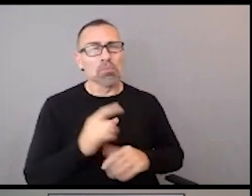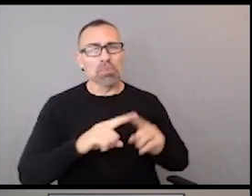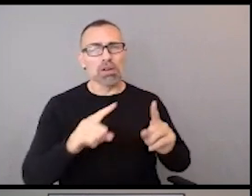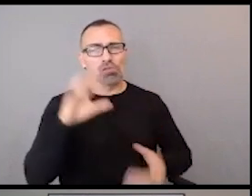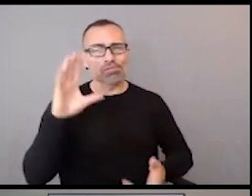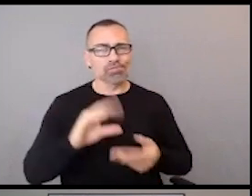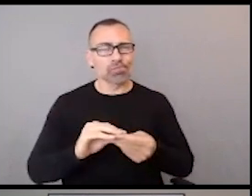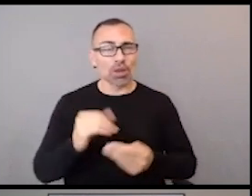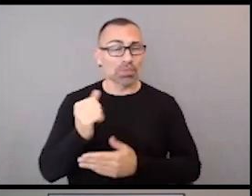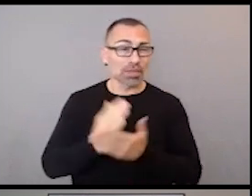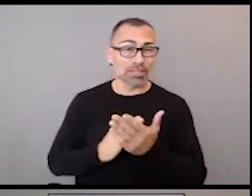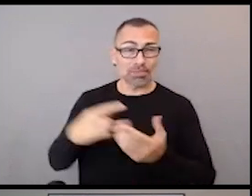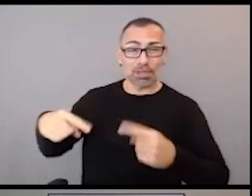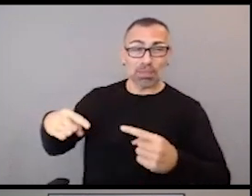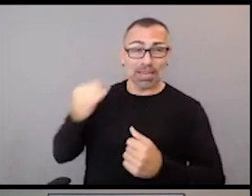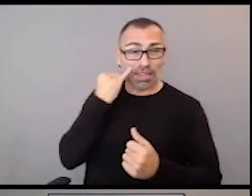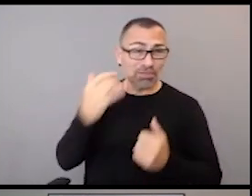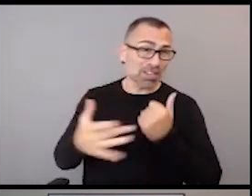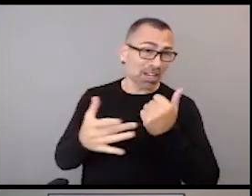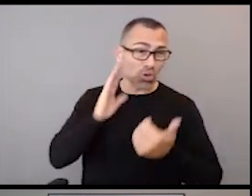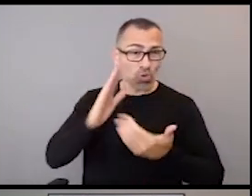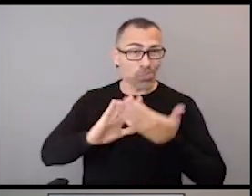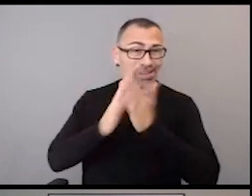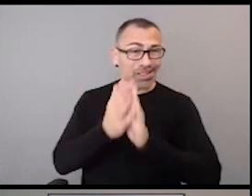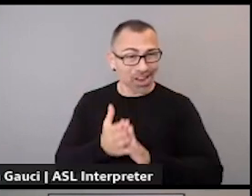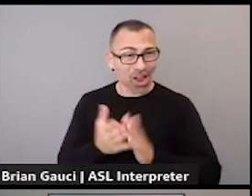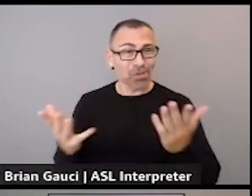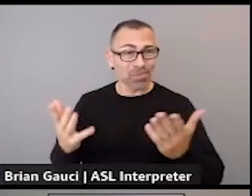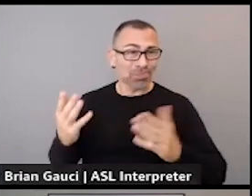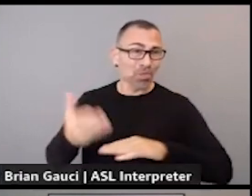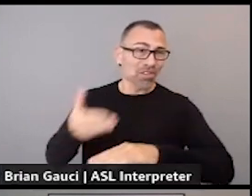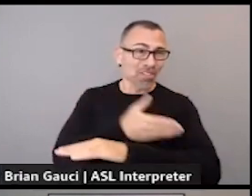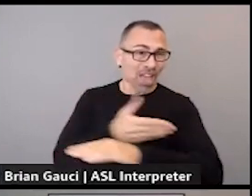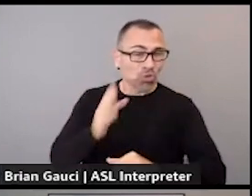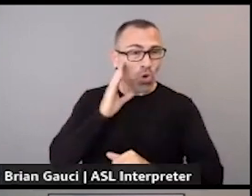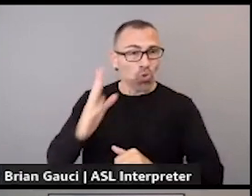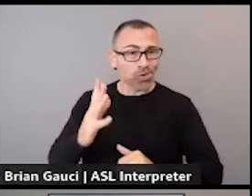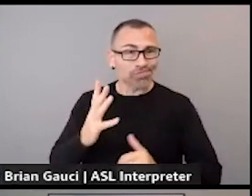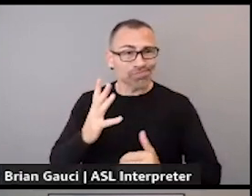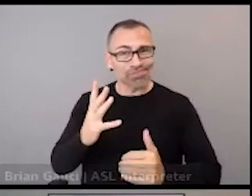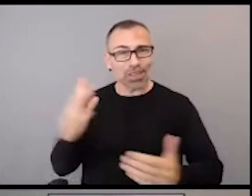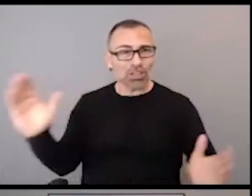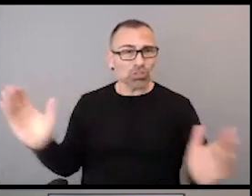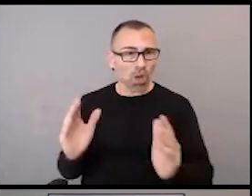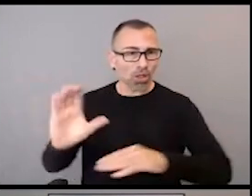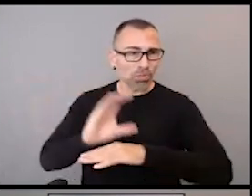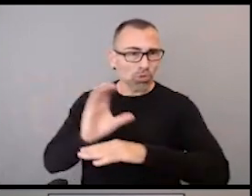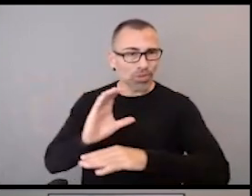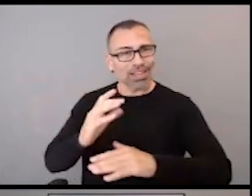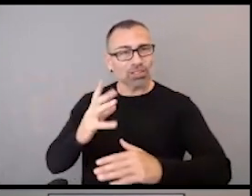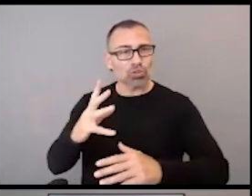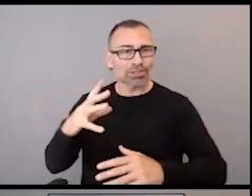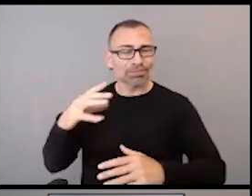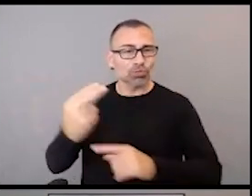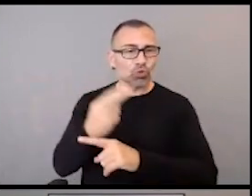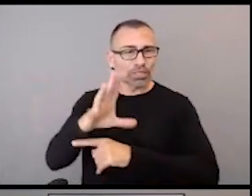Zia, you said you wanted to get into the developer experience as well. So we got some other cool stuff. Yeah. I